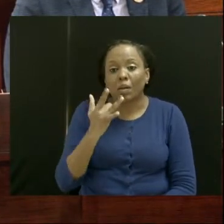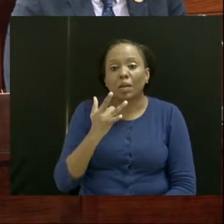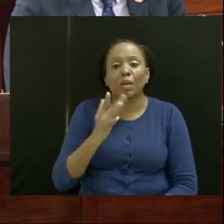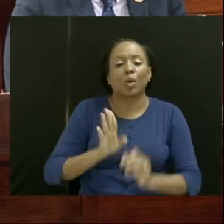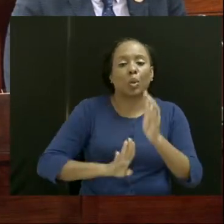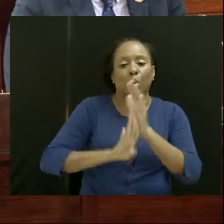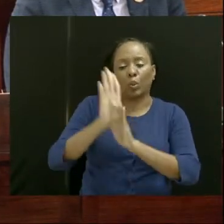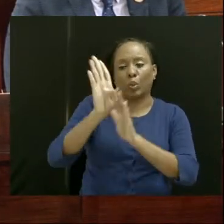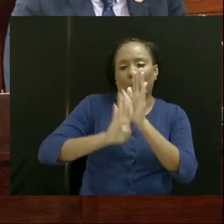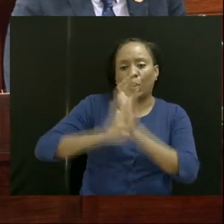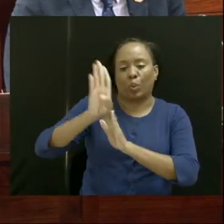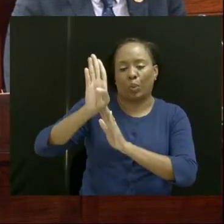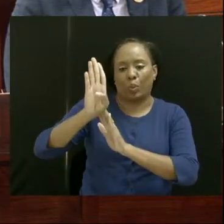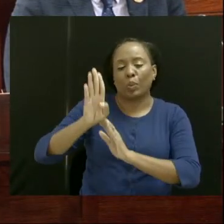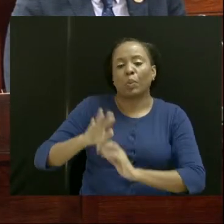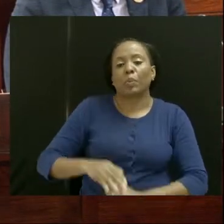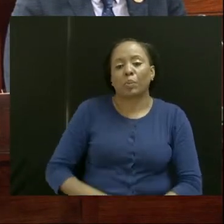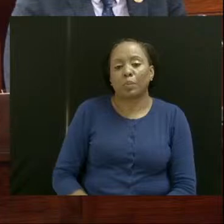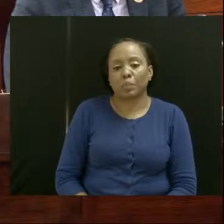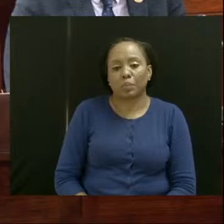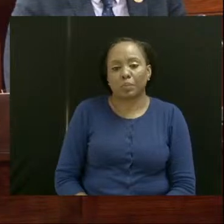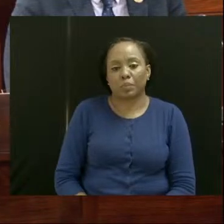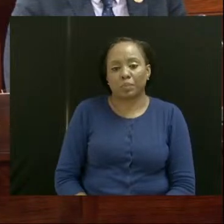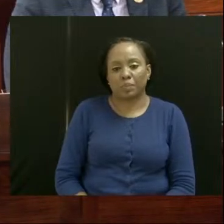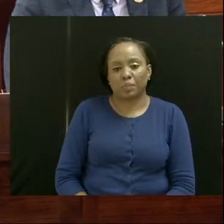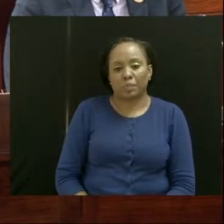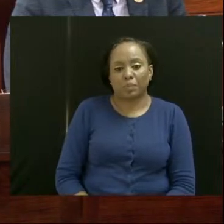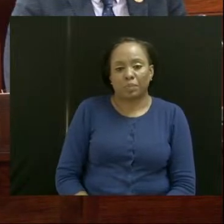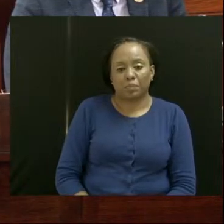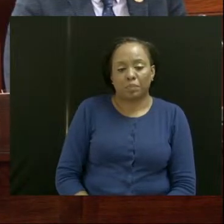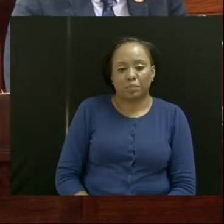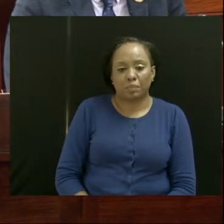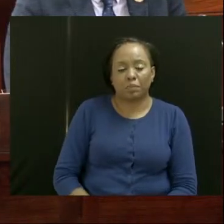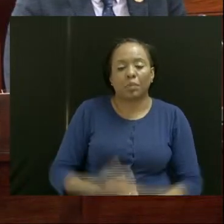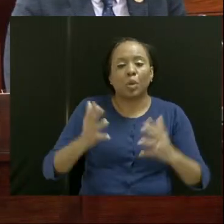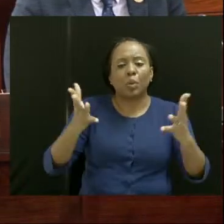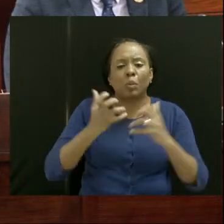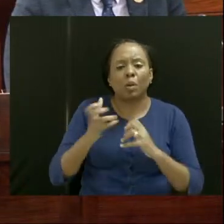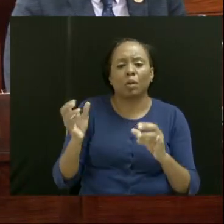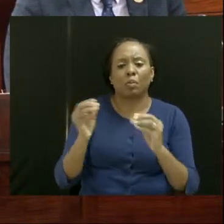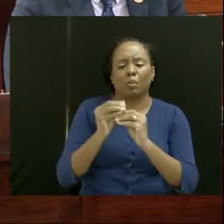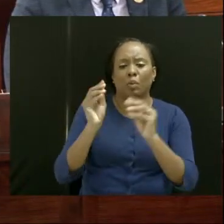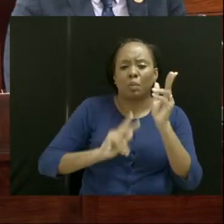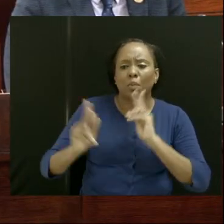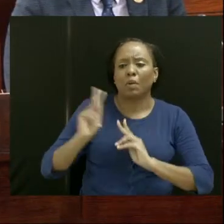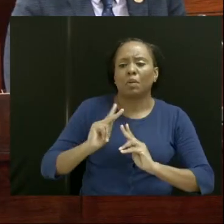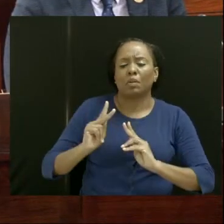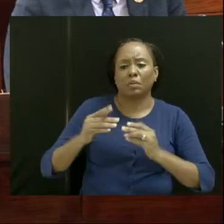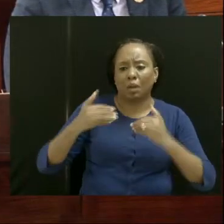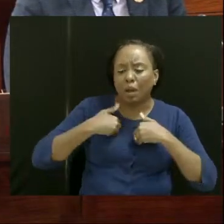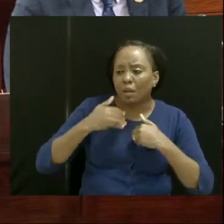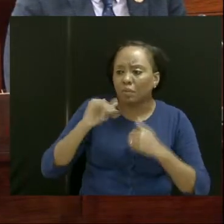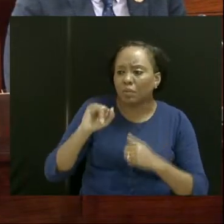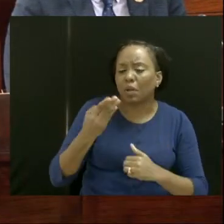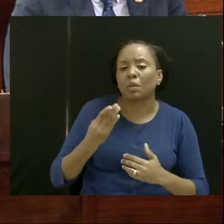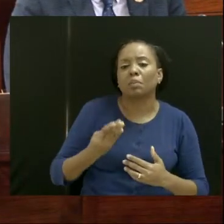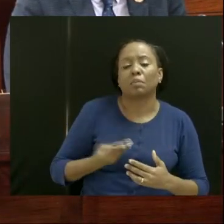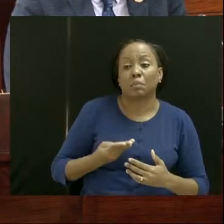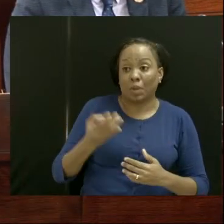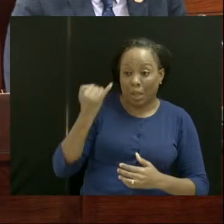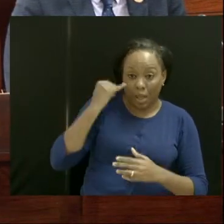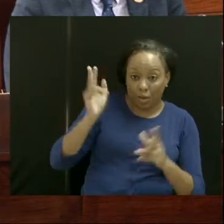includes growth in the numbers of people employed and their ability, therefore, to have a spend in the